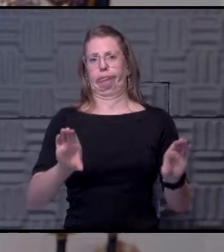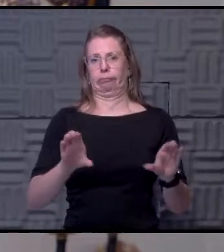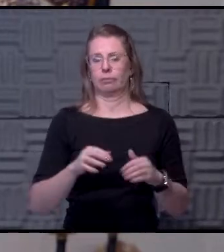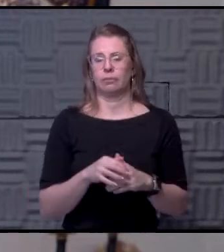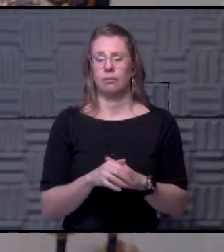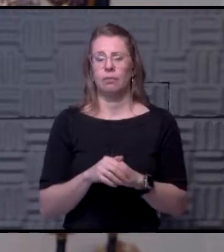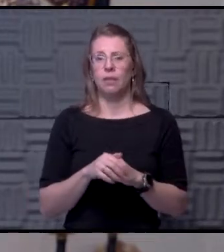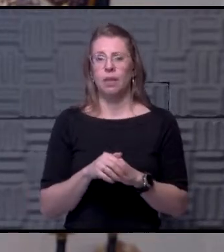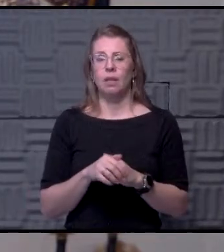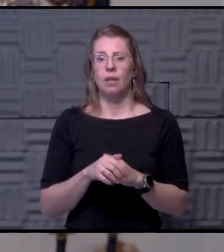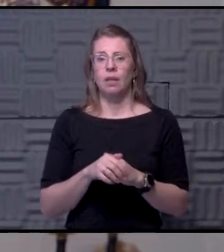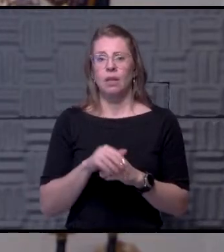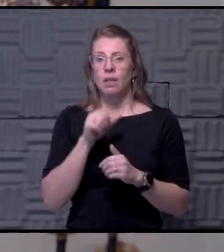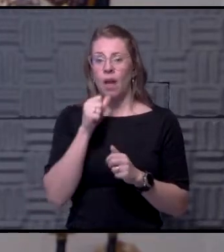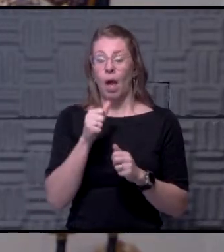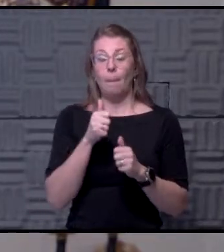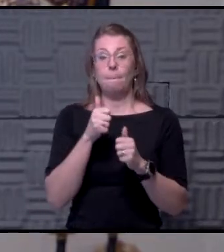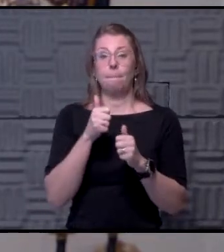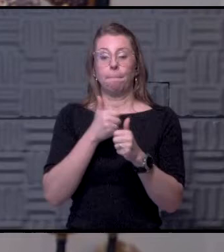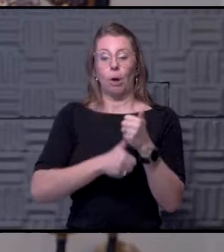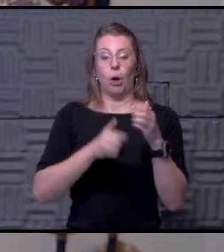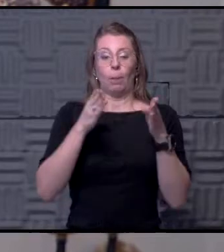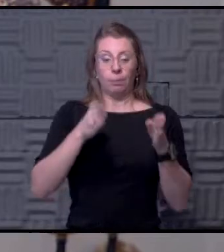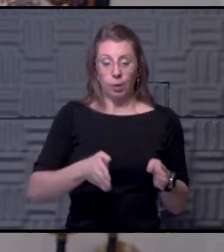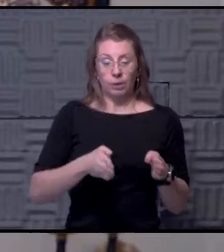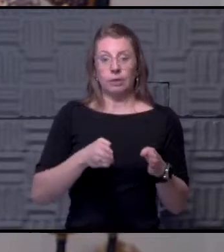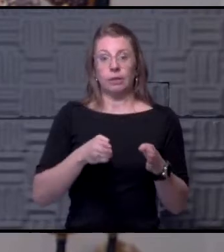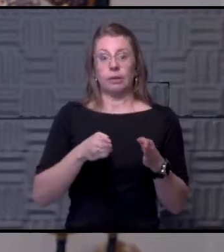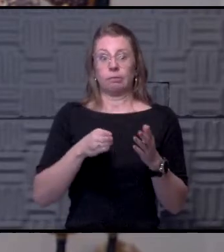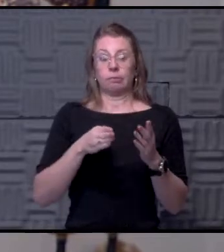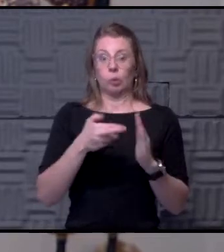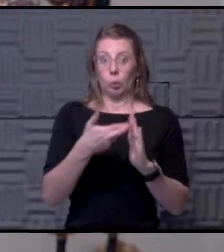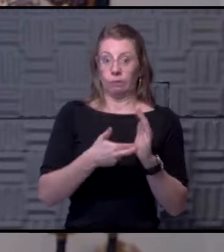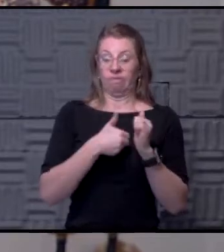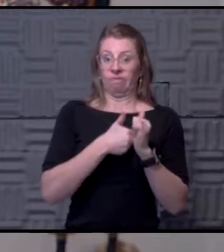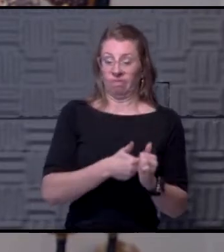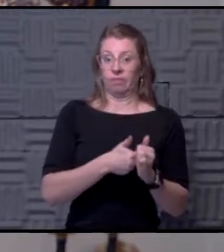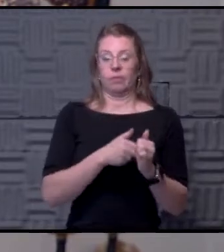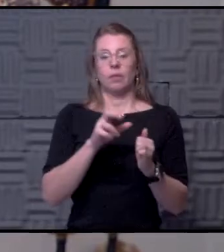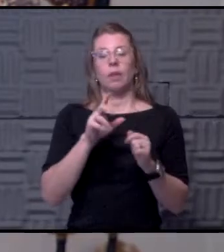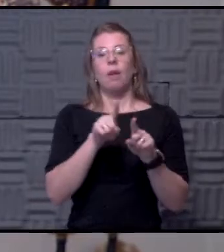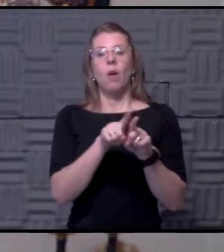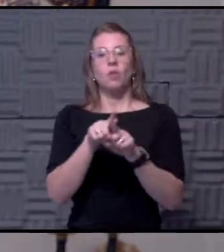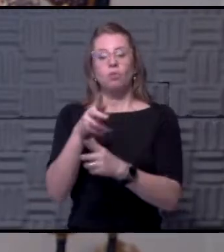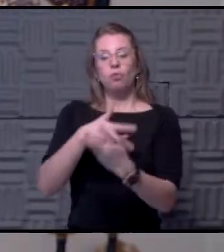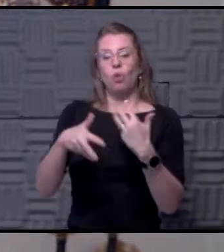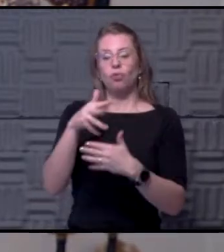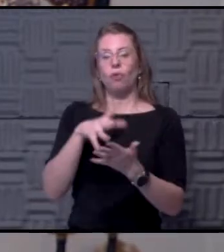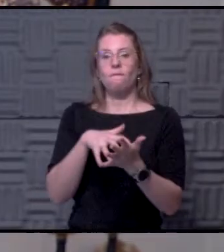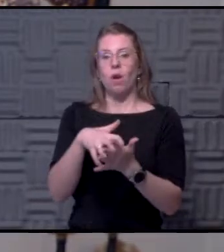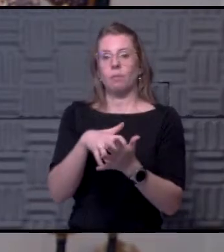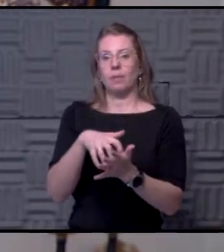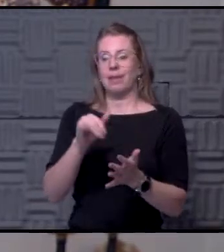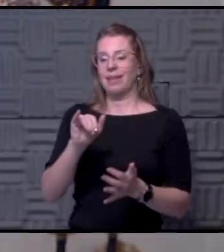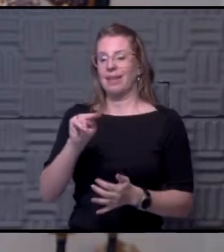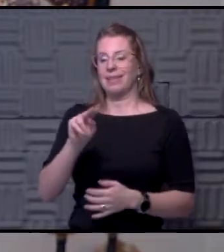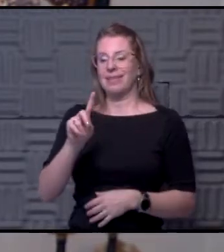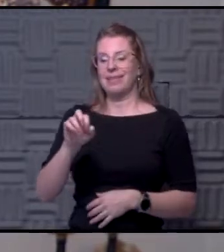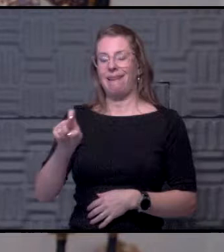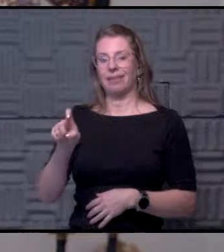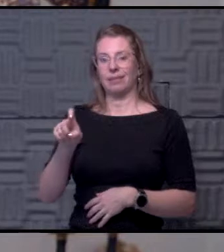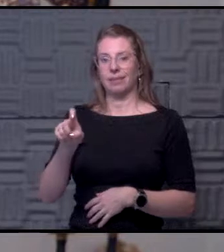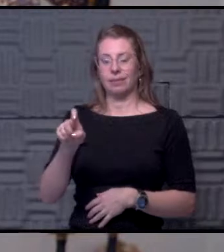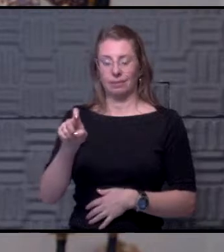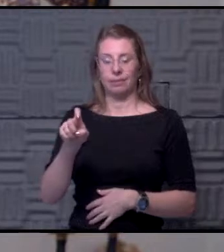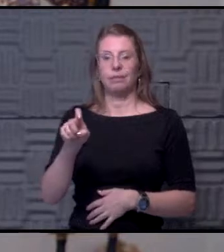not just purely on a per capita basis. There's the CDC, what's called the Social Vulnerability Index. There's about 17 counties in the